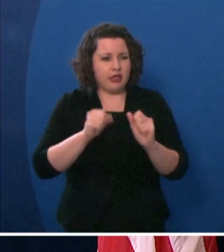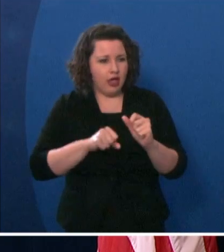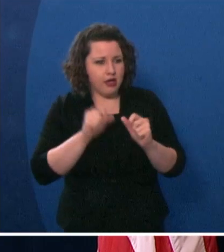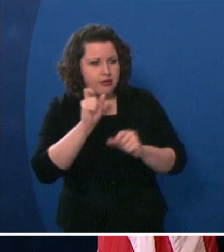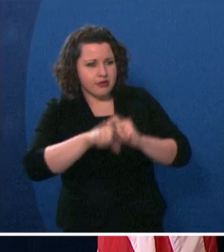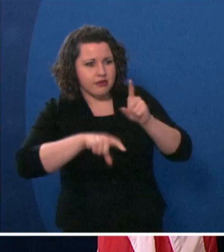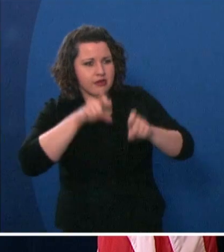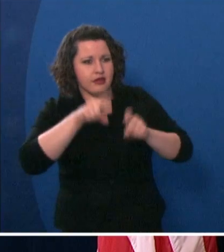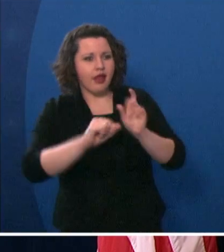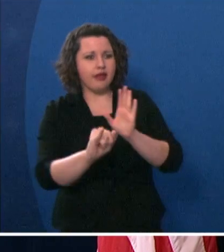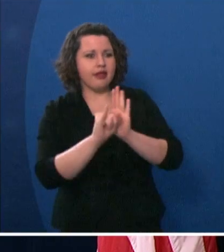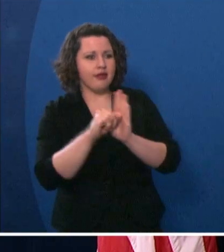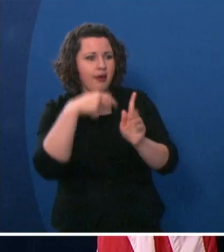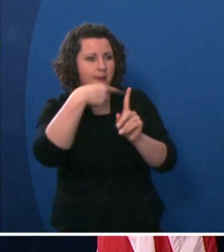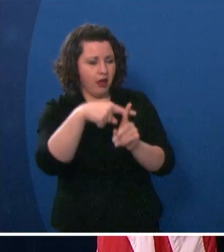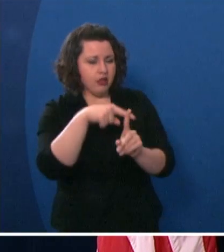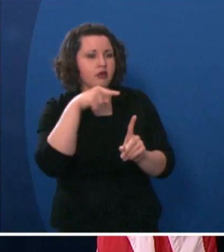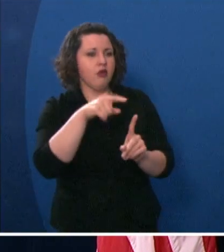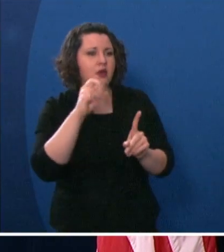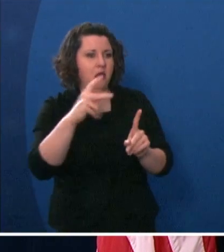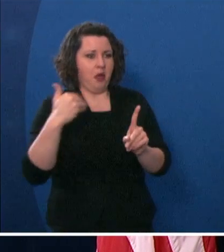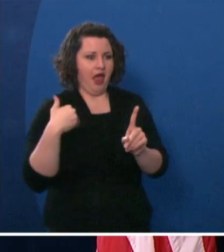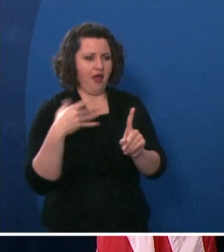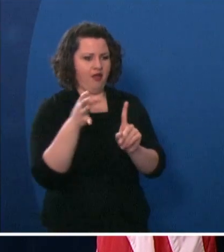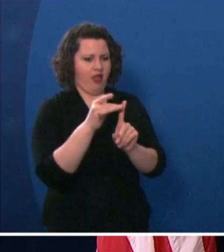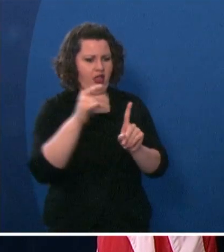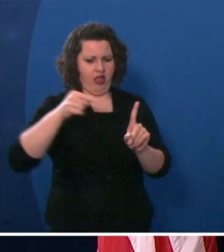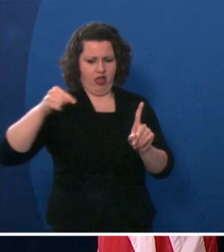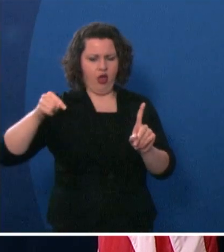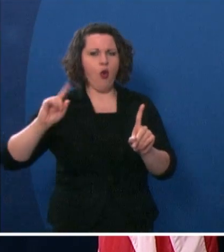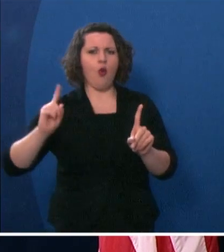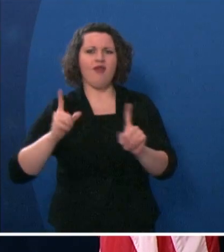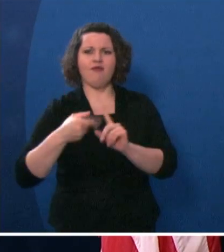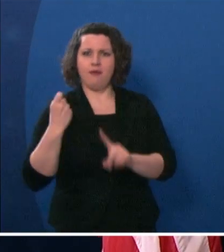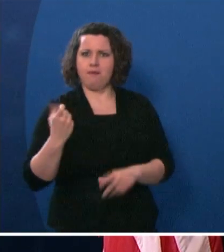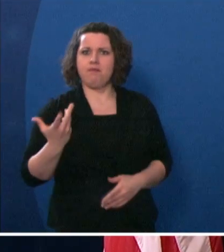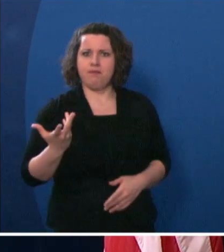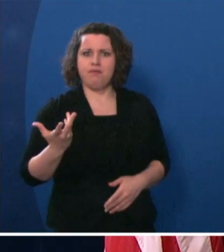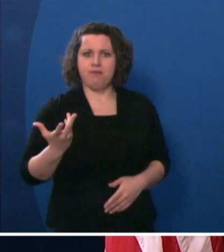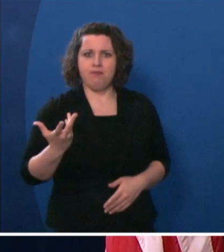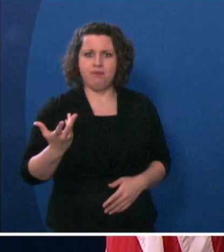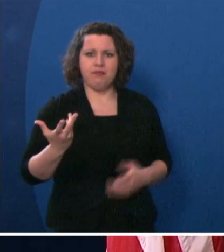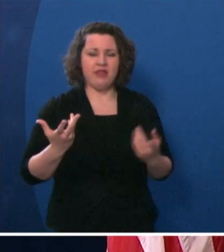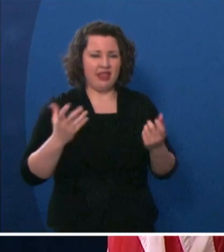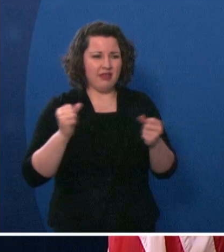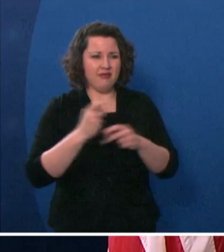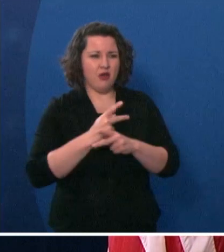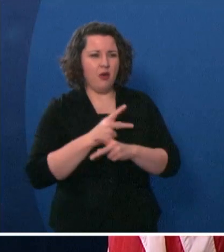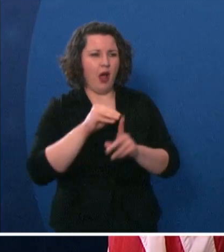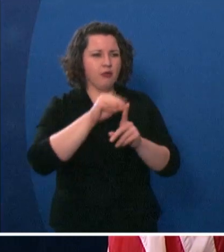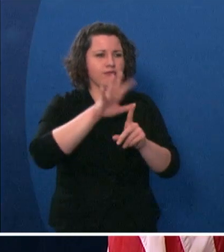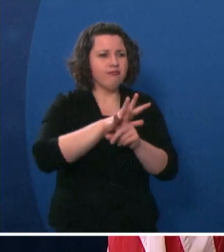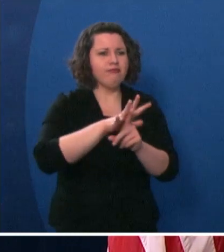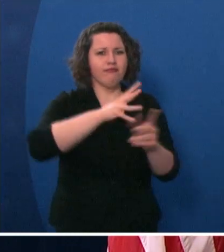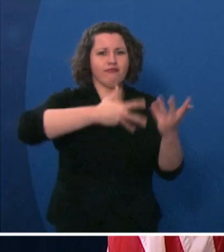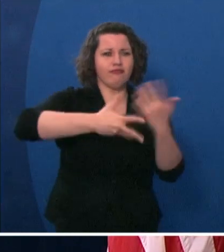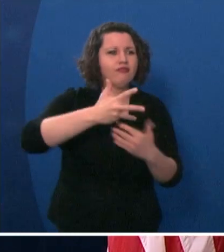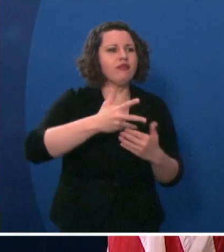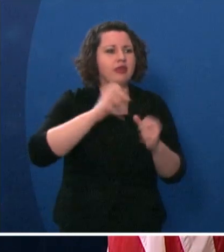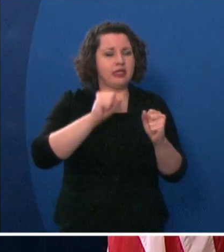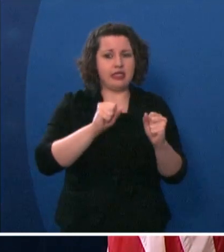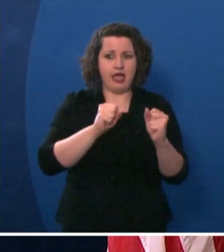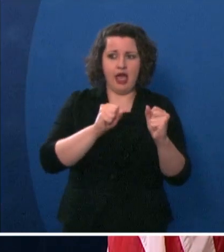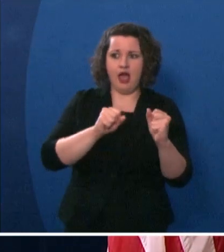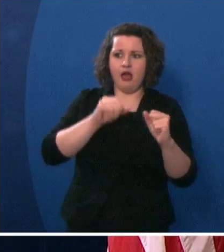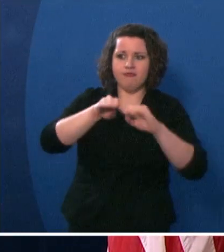again identify the positive cases from the testing that we're able to implement, and then start to figure out who they've been in contact with so we can get in front